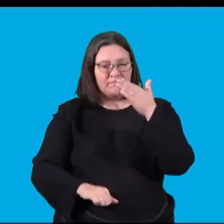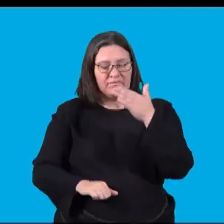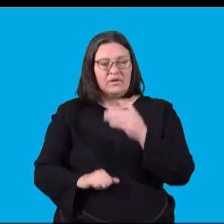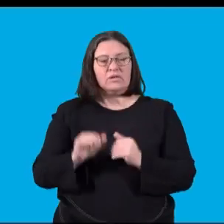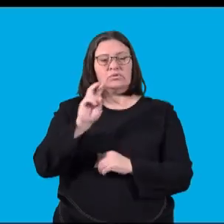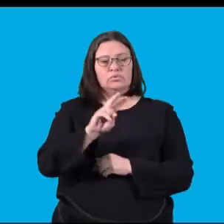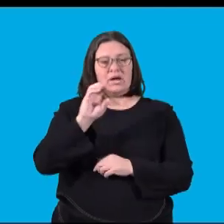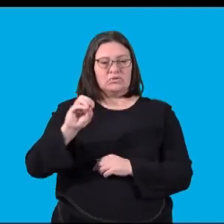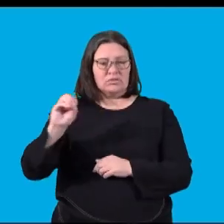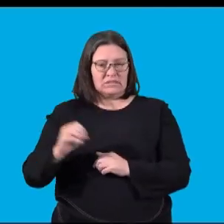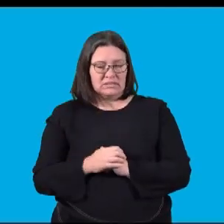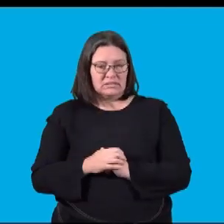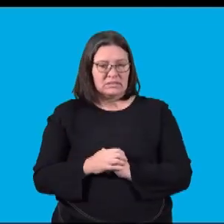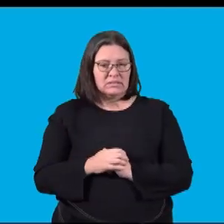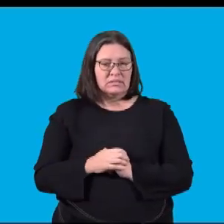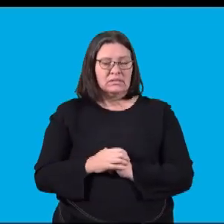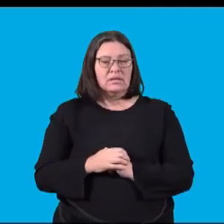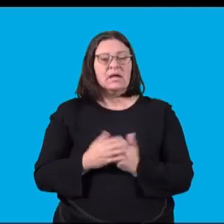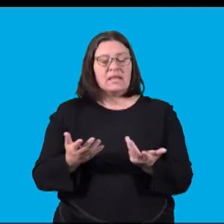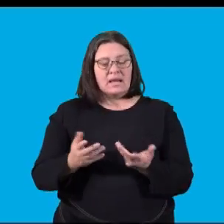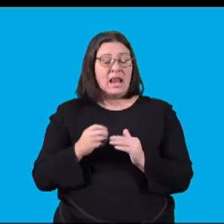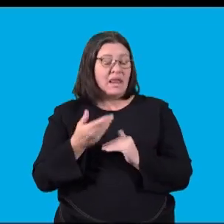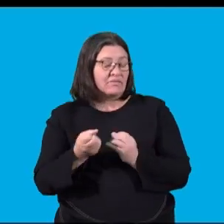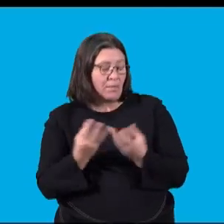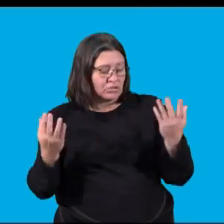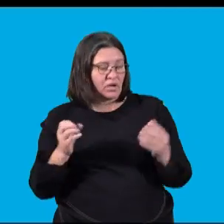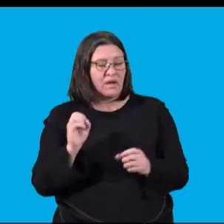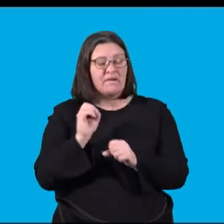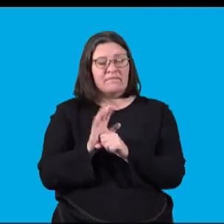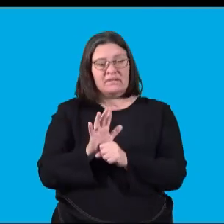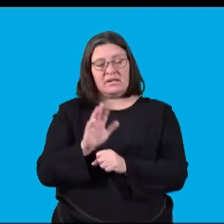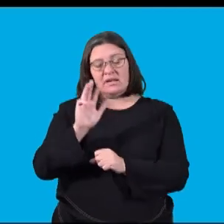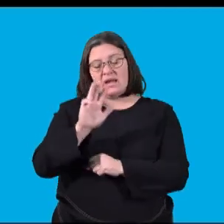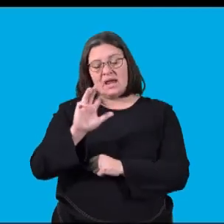subtract the 200 of the bad debt, and you end up with